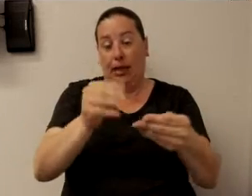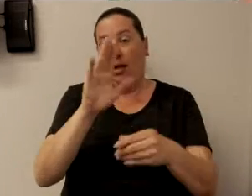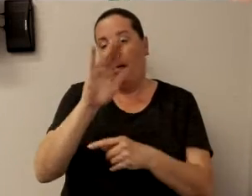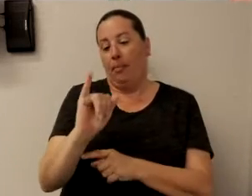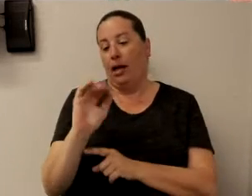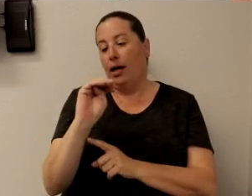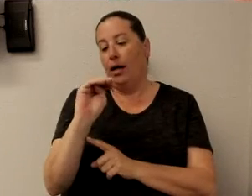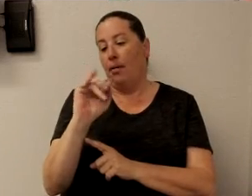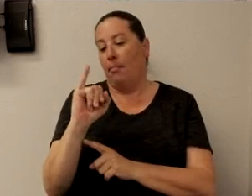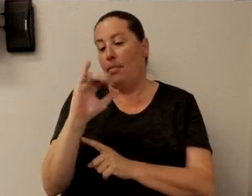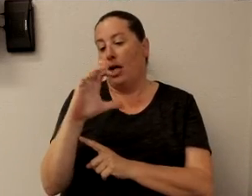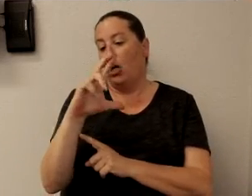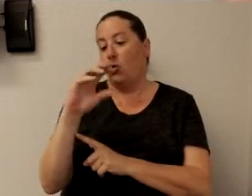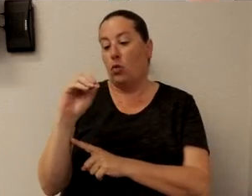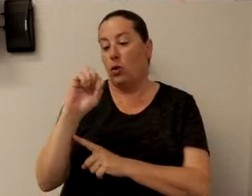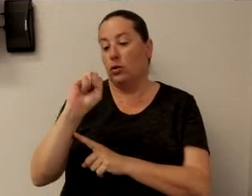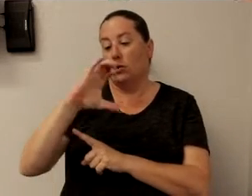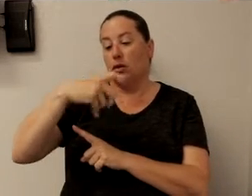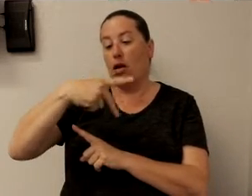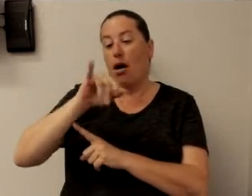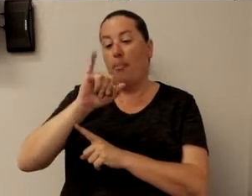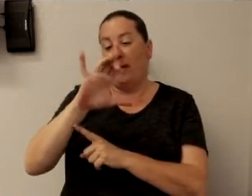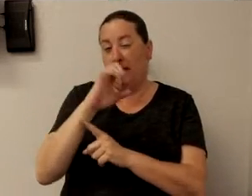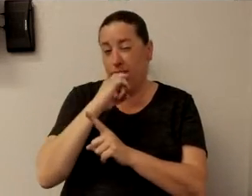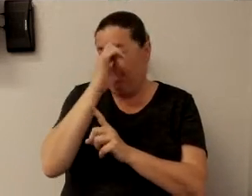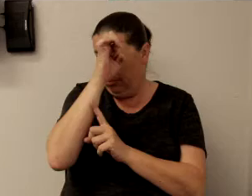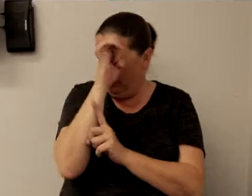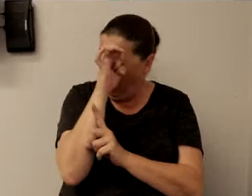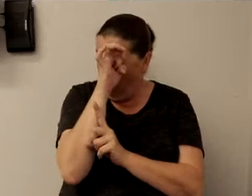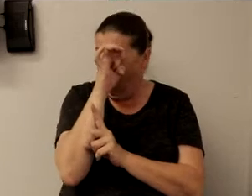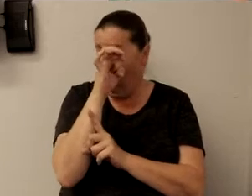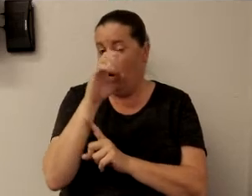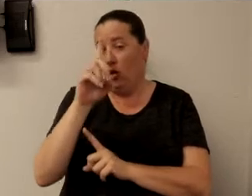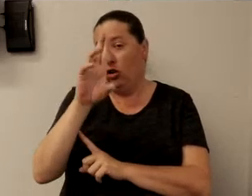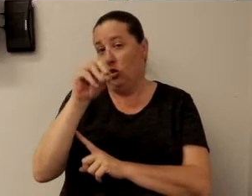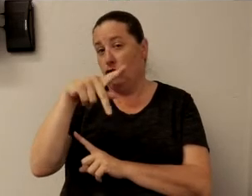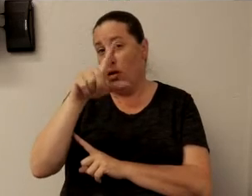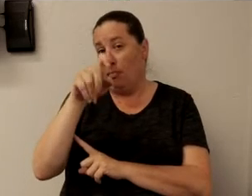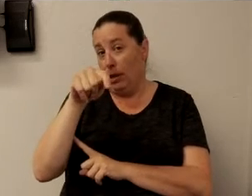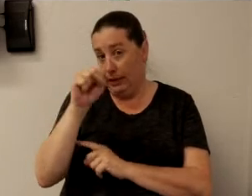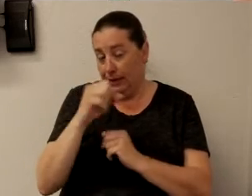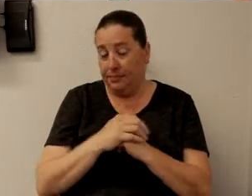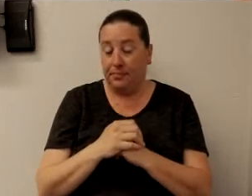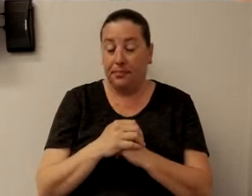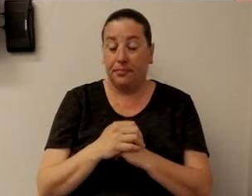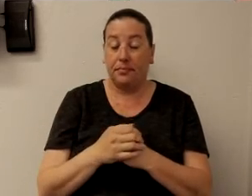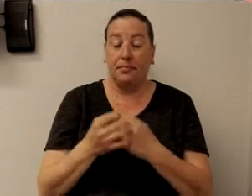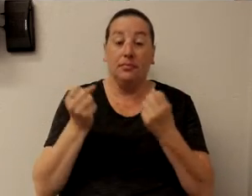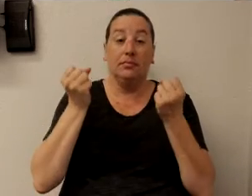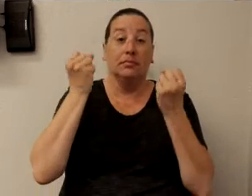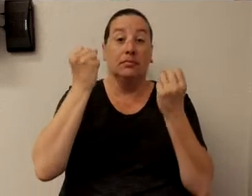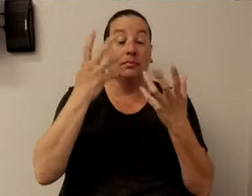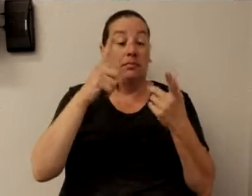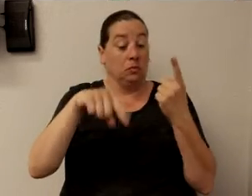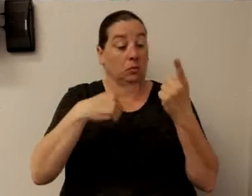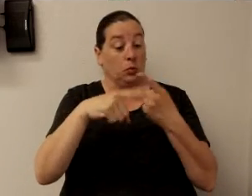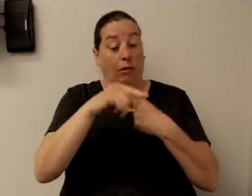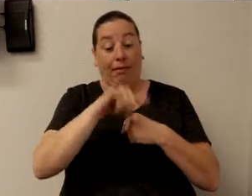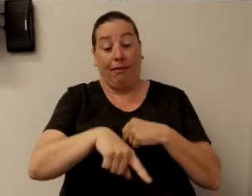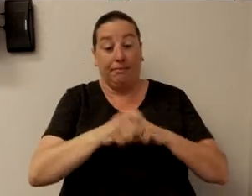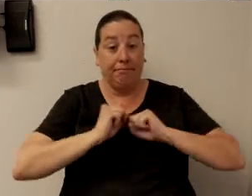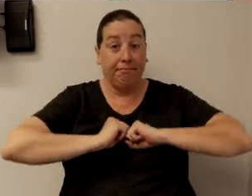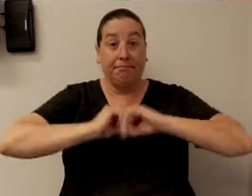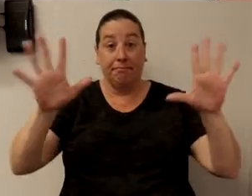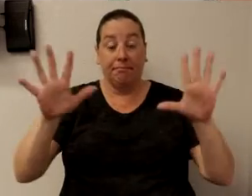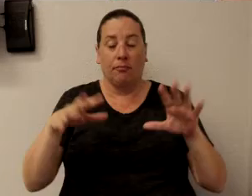microscopic droplets. So originally, when the pandemic broke out, a lot of folks were very worried